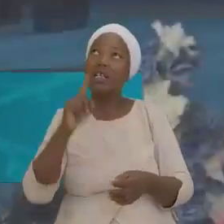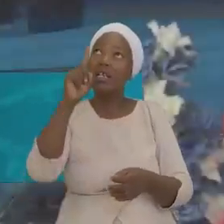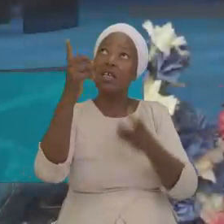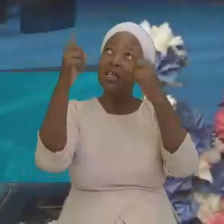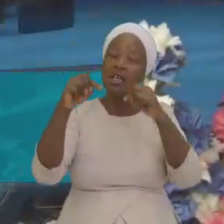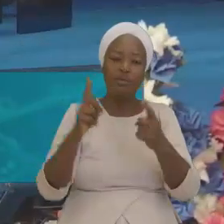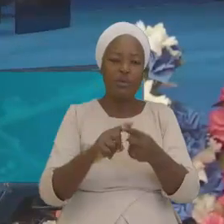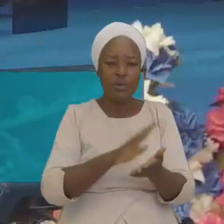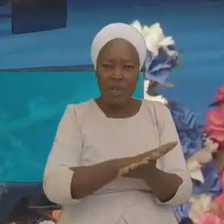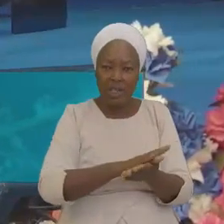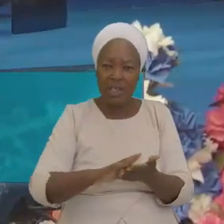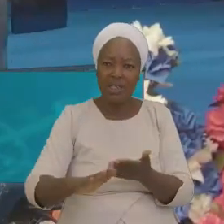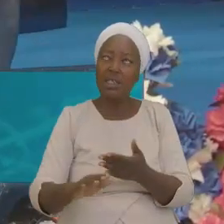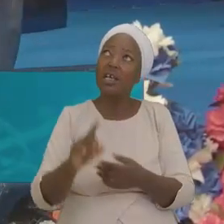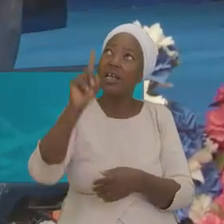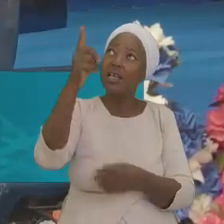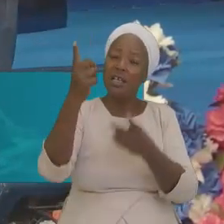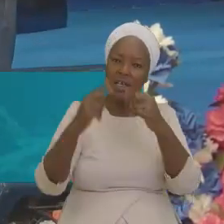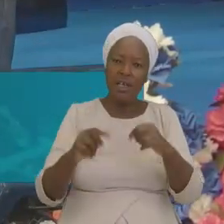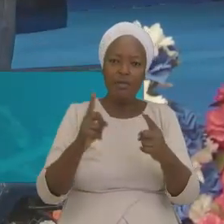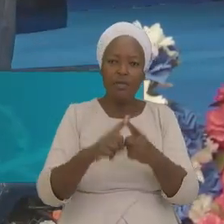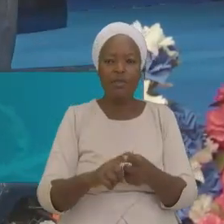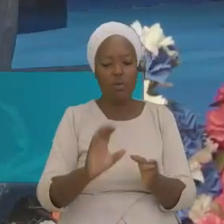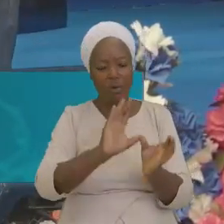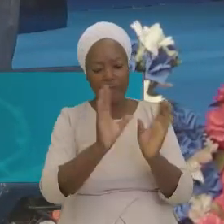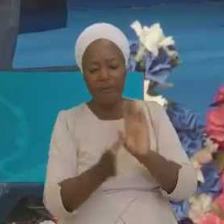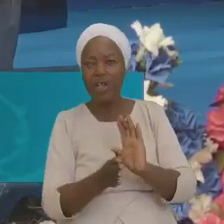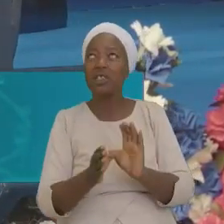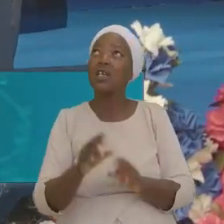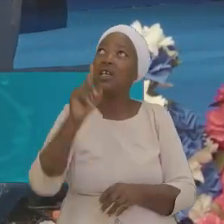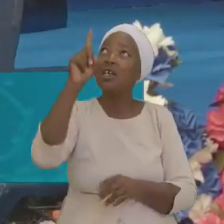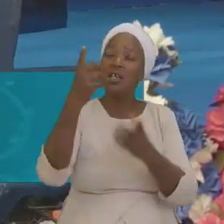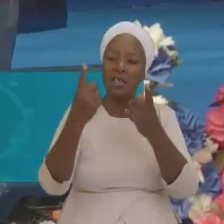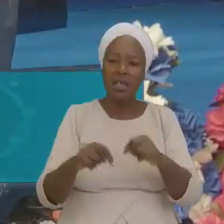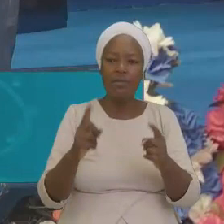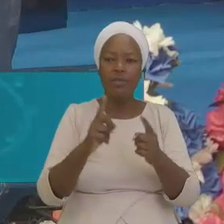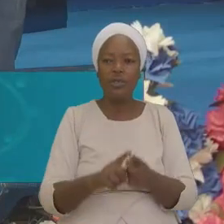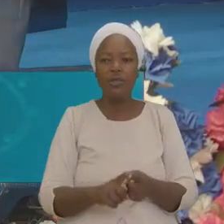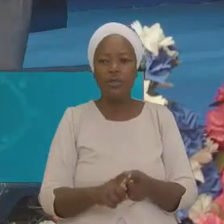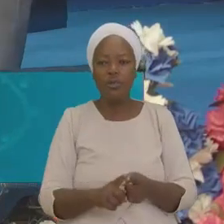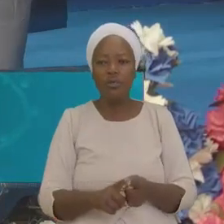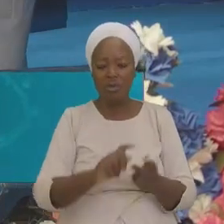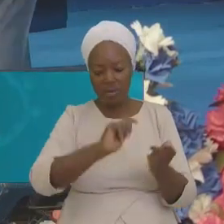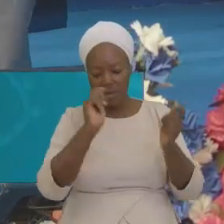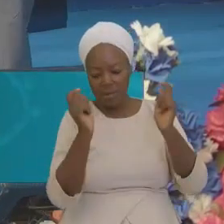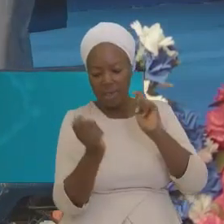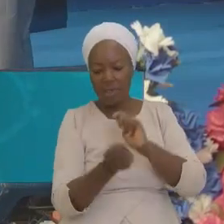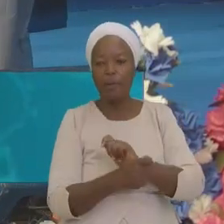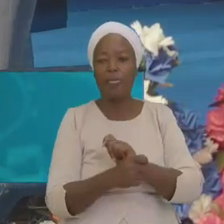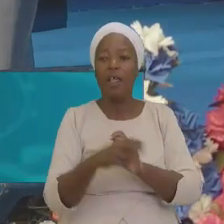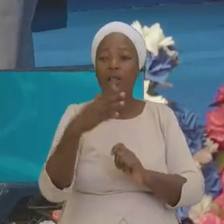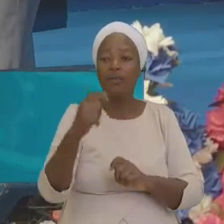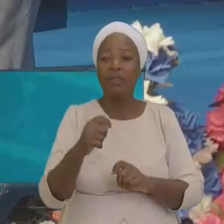cleanse, he came to convert, he came to recreate. The